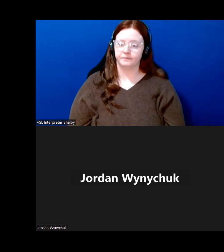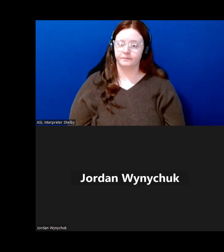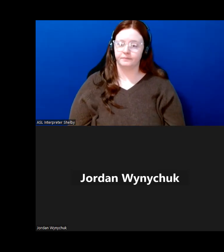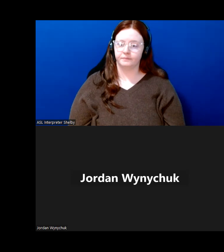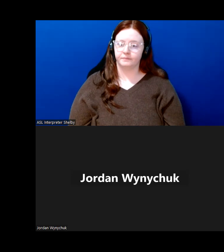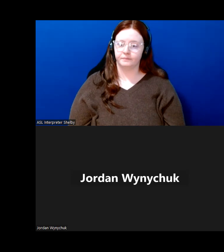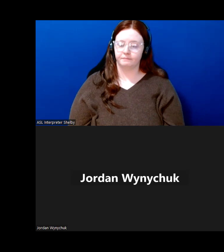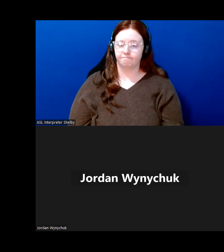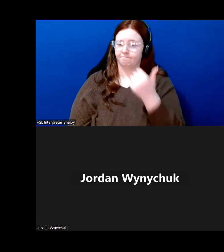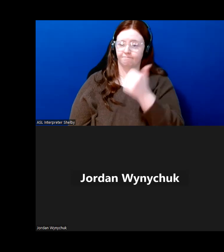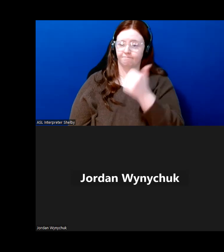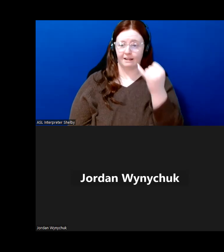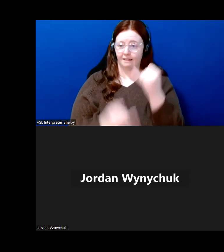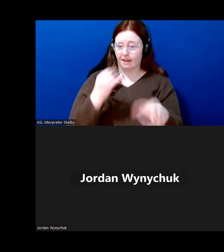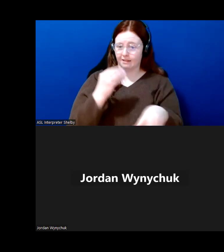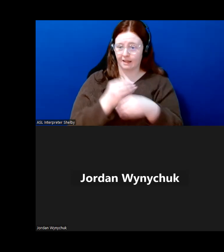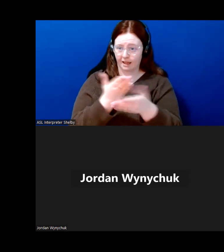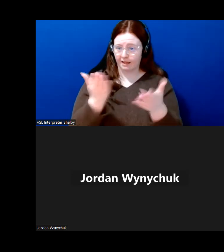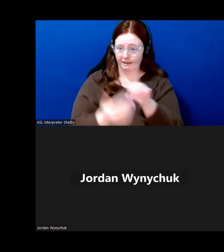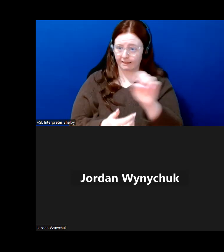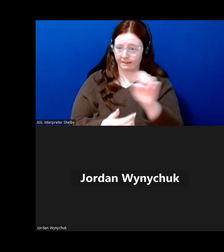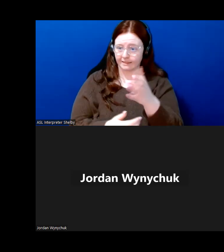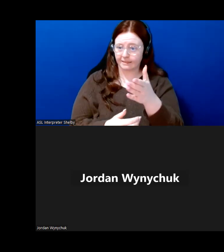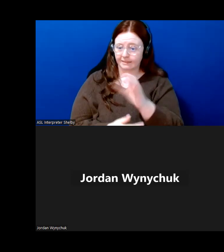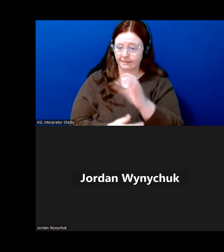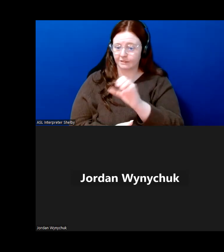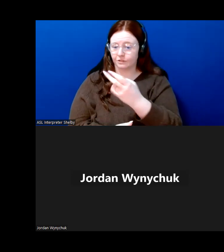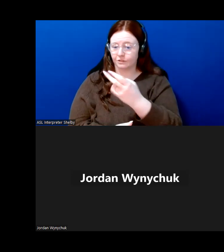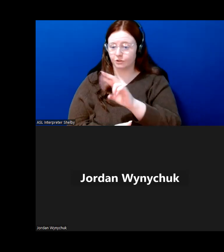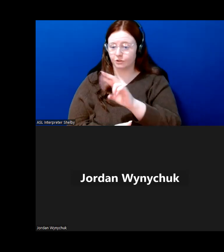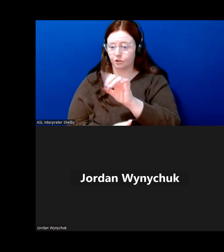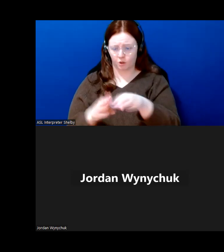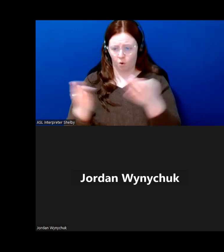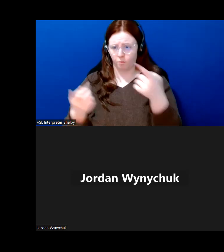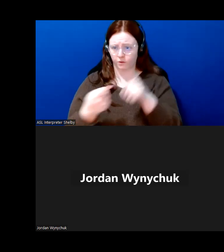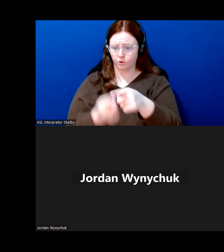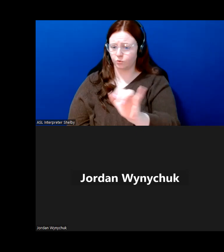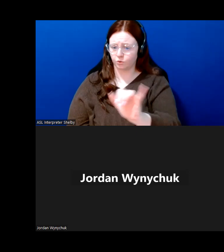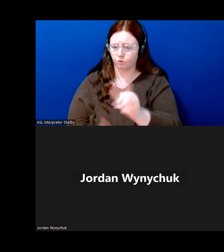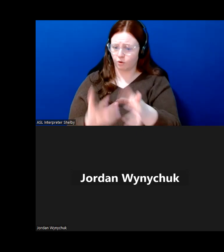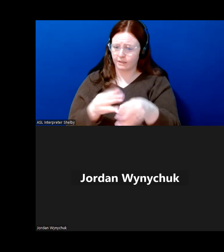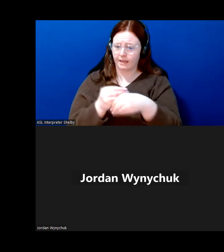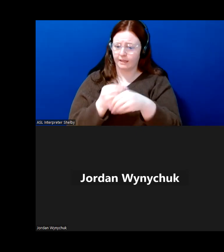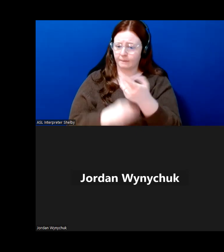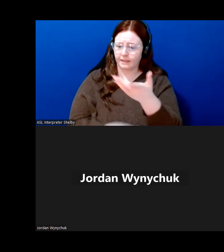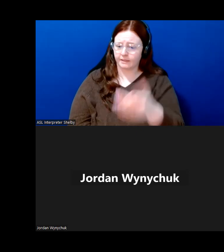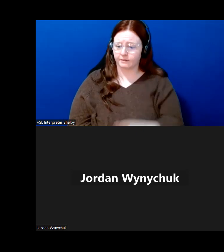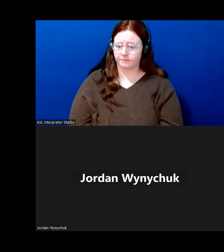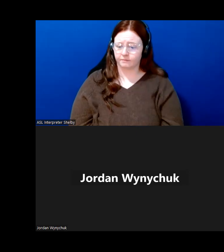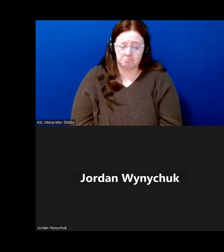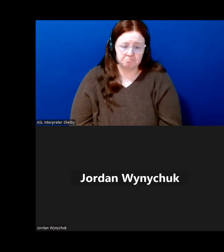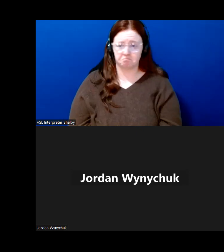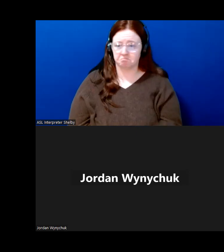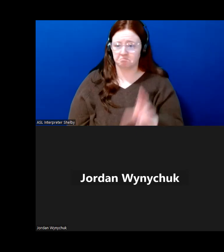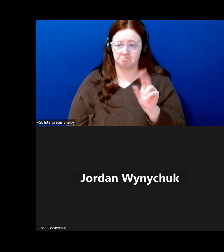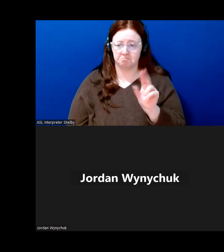Anything else that you would like to add, Lee? And Charlie, that's open for you as well, if there's anything that you would like to add. No, I would